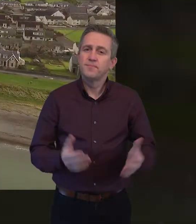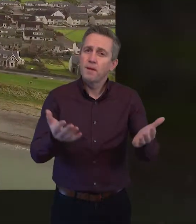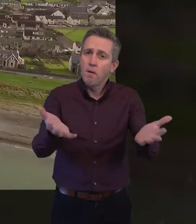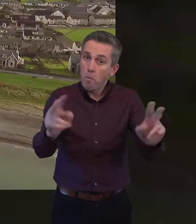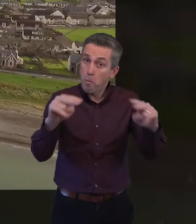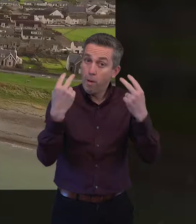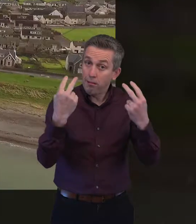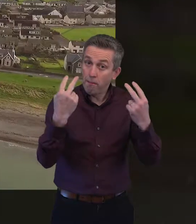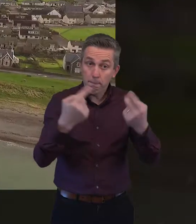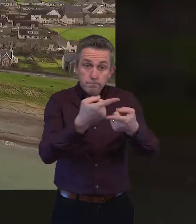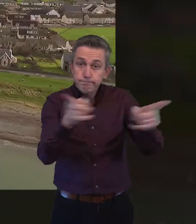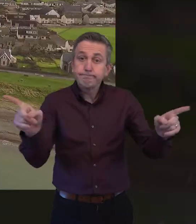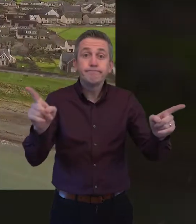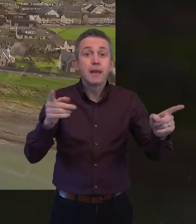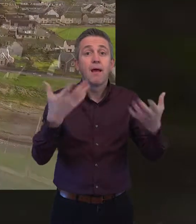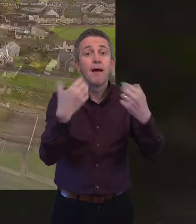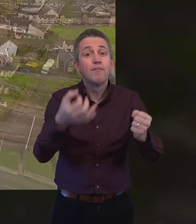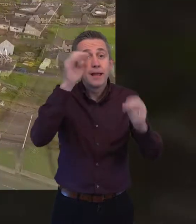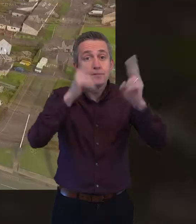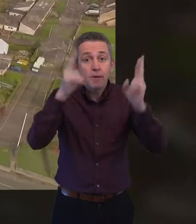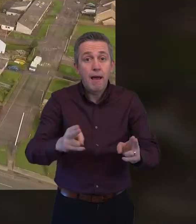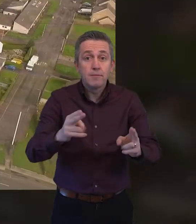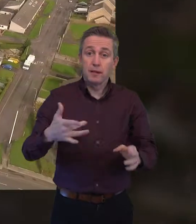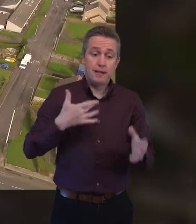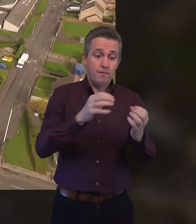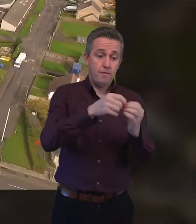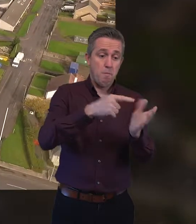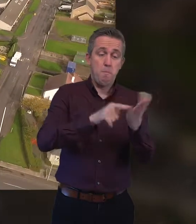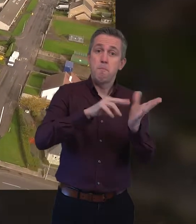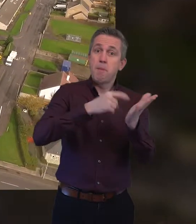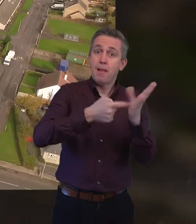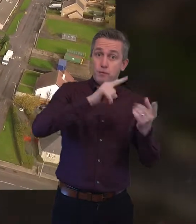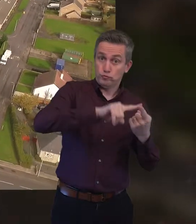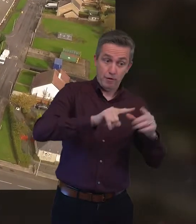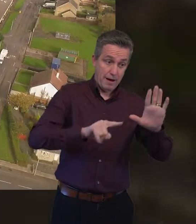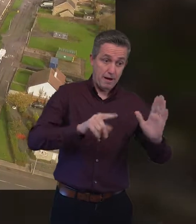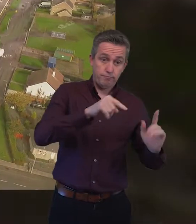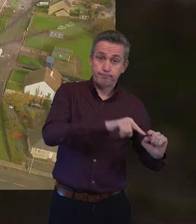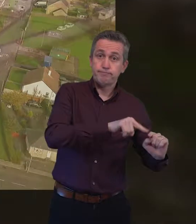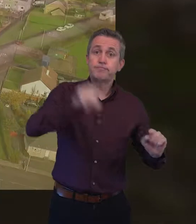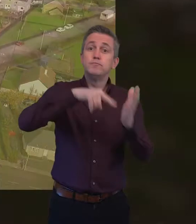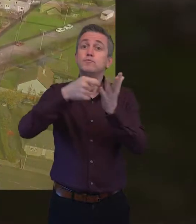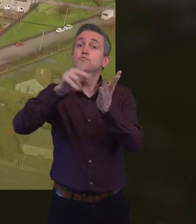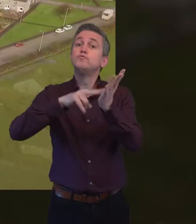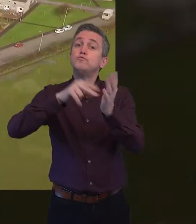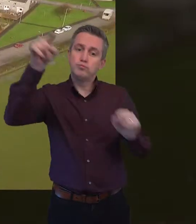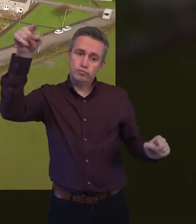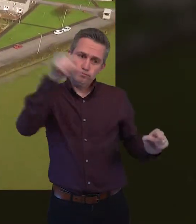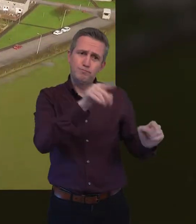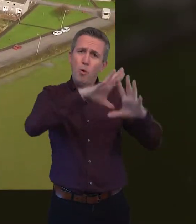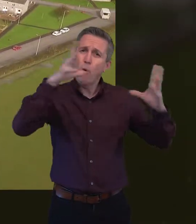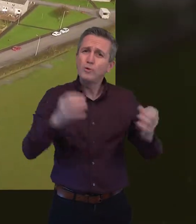Welcome tenants from Ballantrae in the south to Troon and Dundonald in the north. South Ayrshire Council looks after